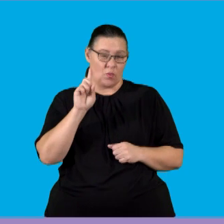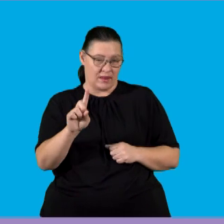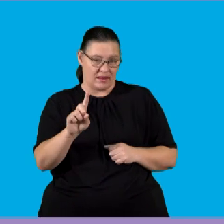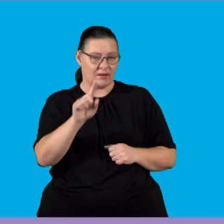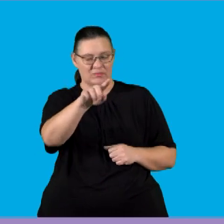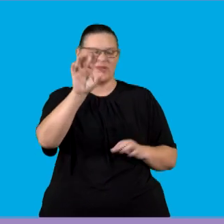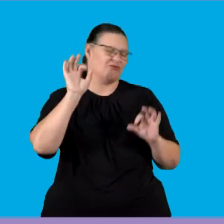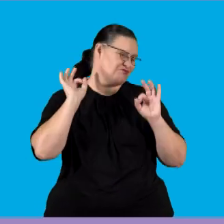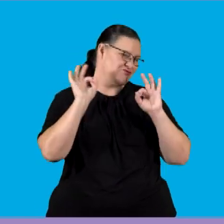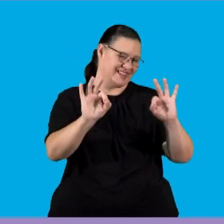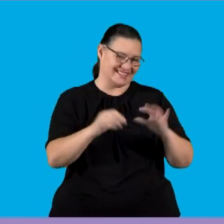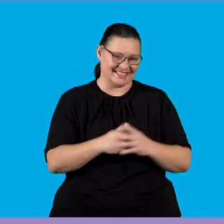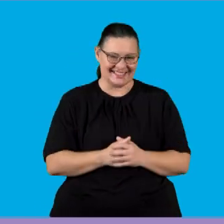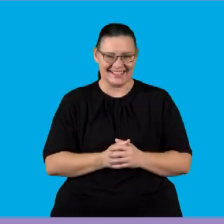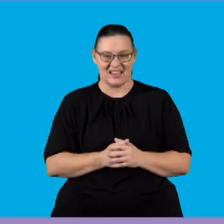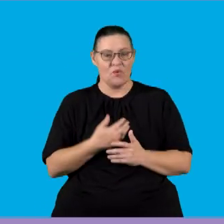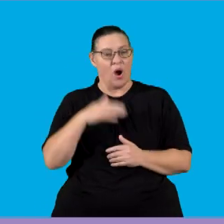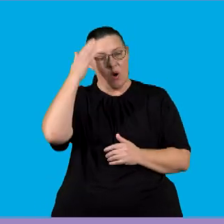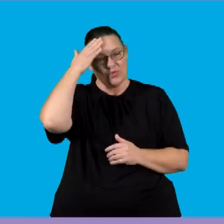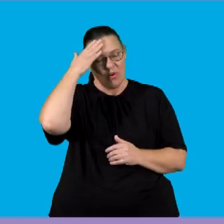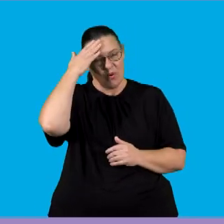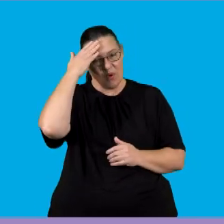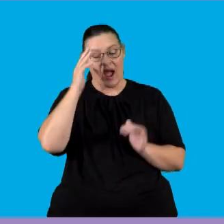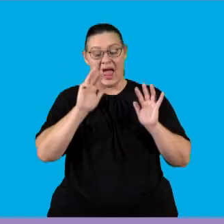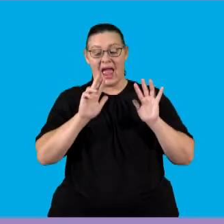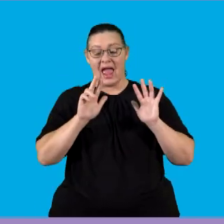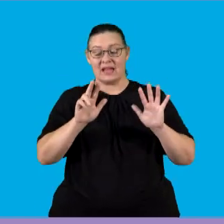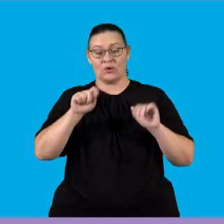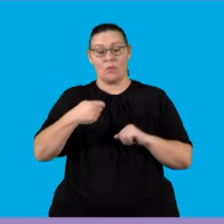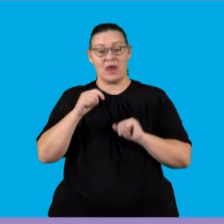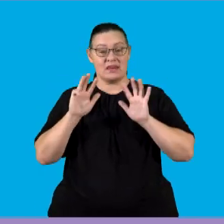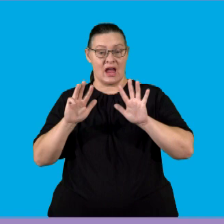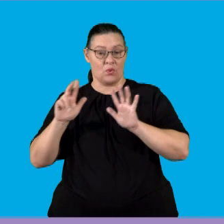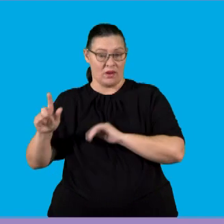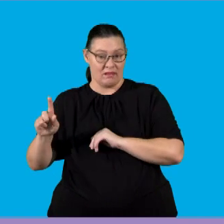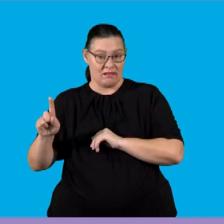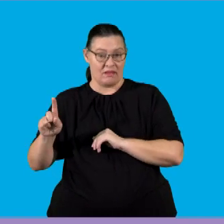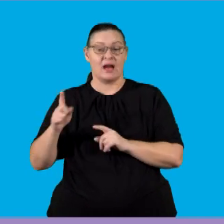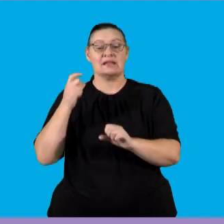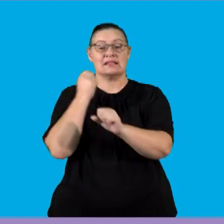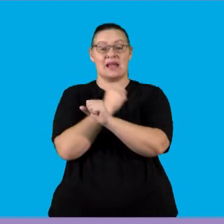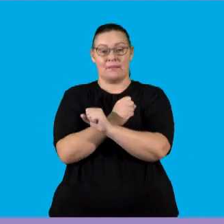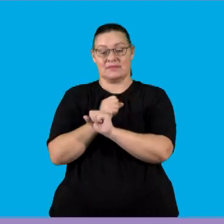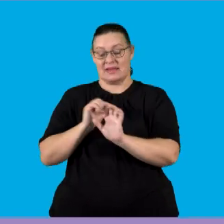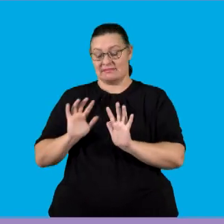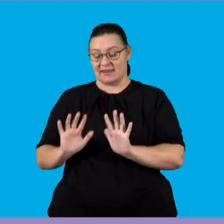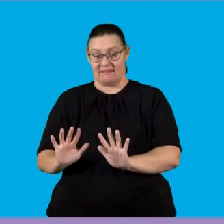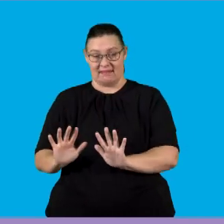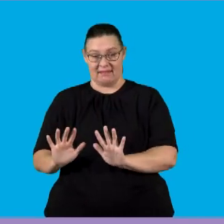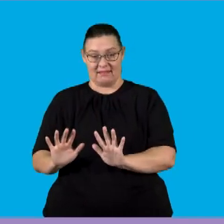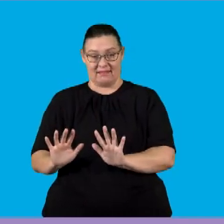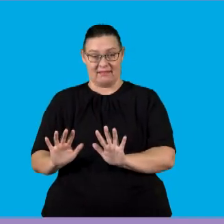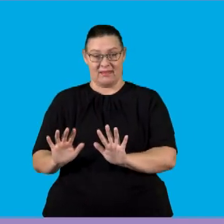8,91, then you are absolutely correct. And we already know that that 8,91 is going to be multiplied by a